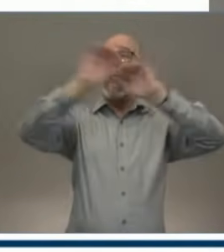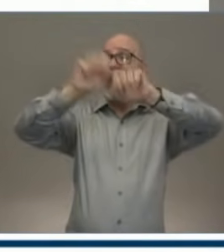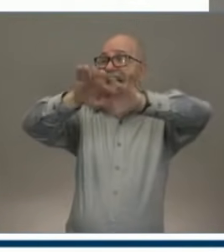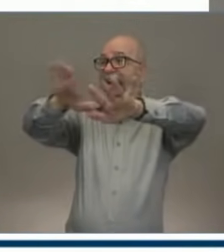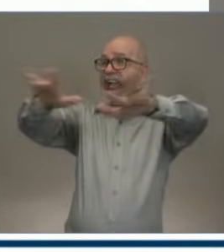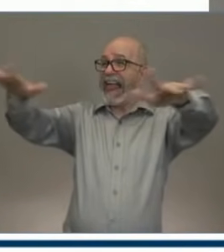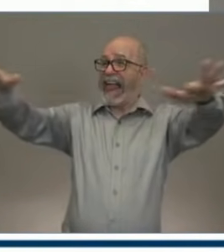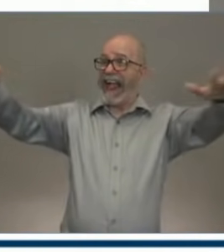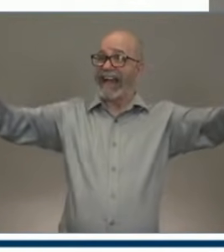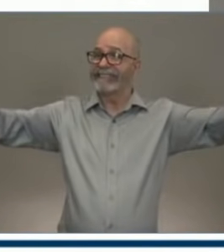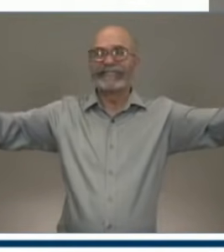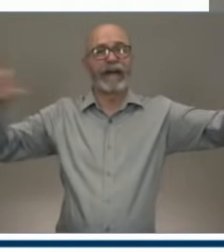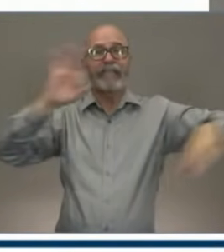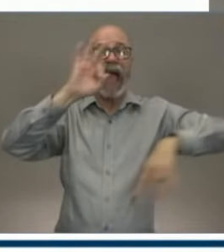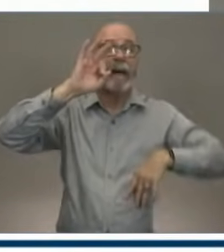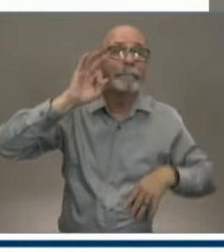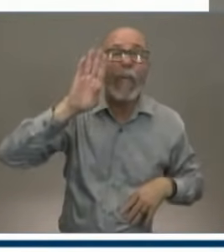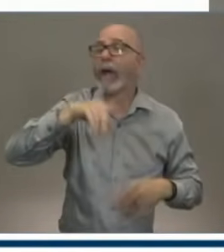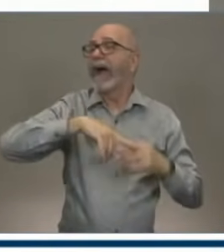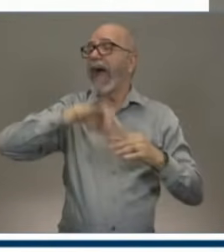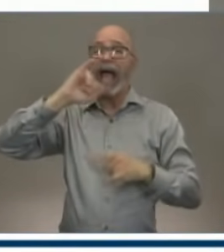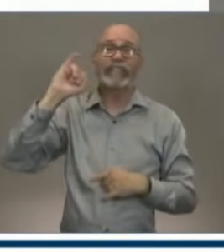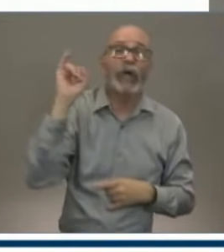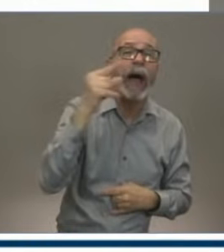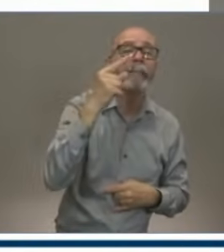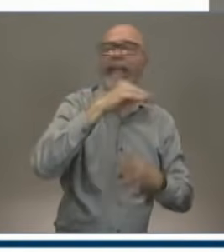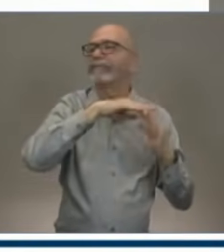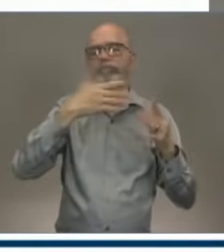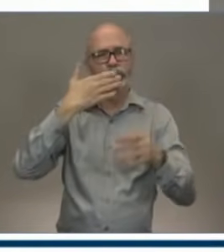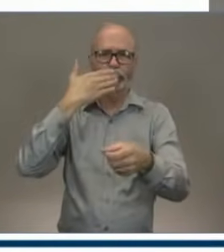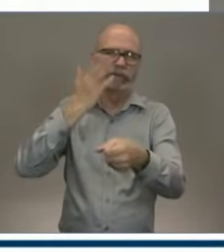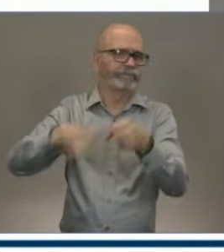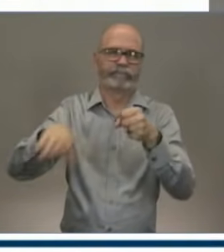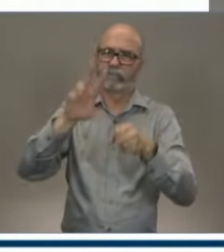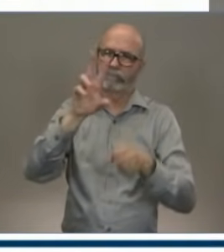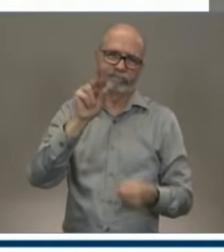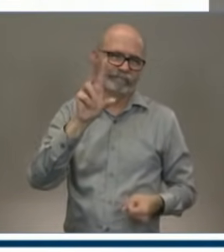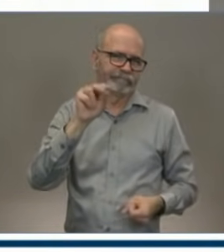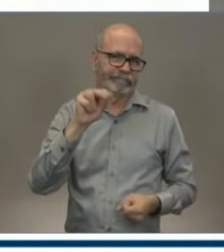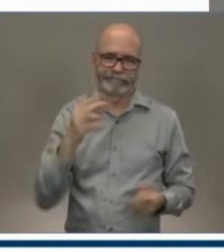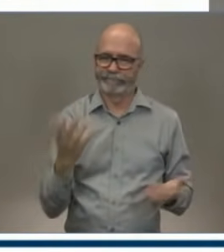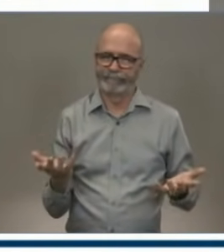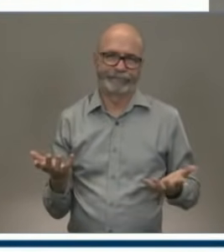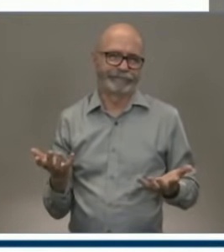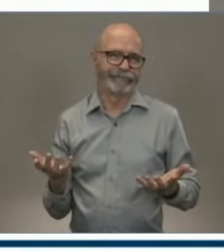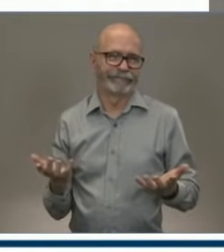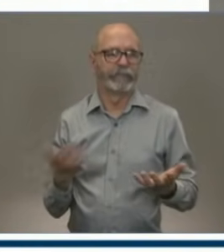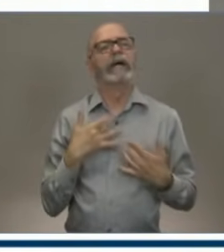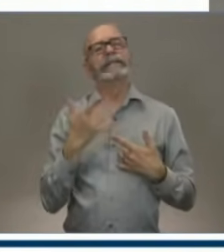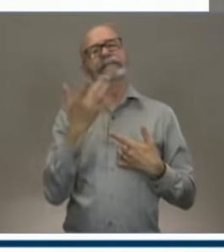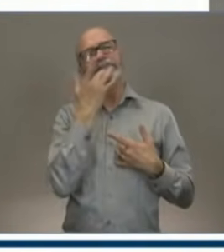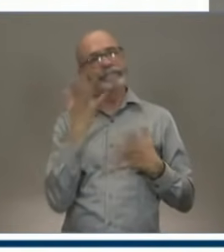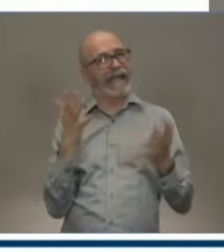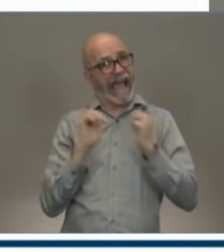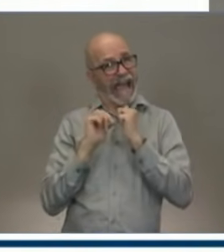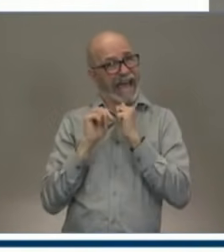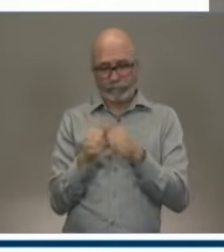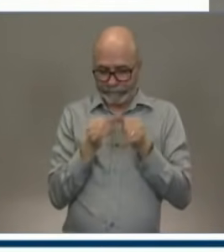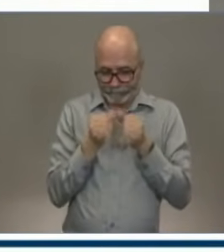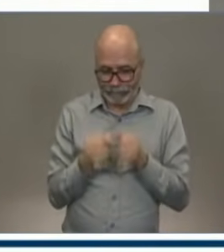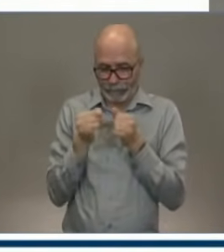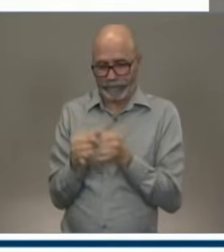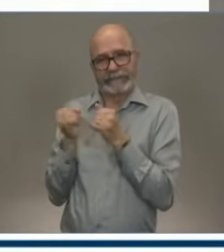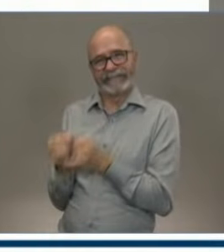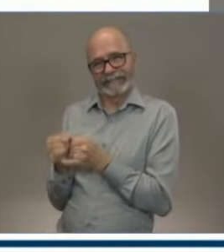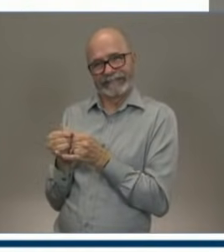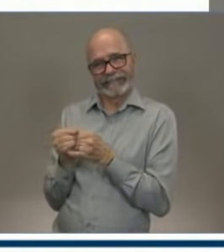paper is not going to be sufficient. So we're certainly looking at ways that individual Nova Scotians will get direct information when they